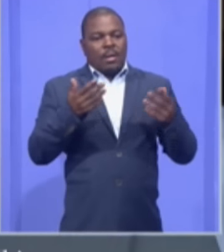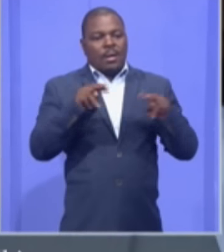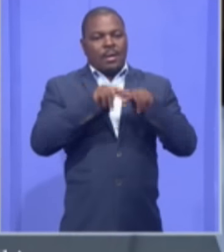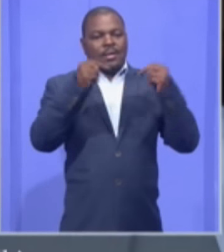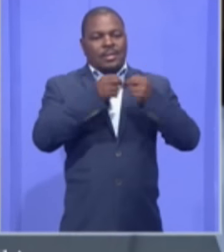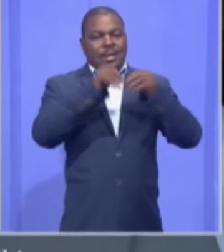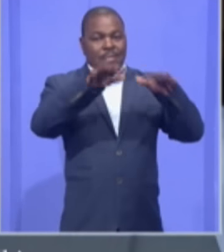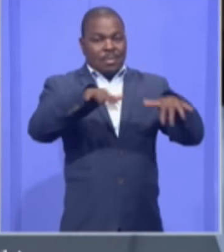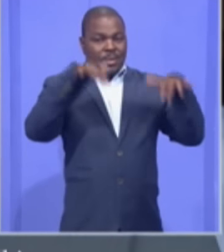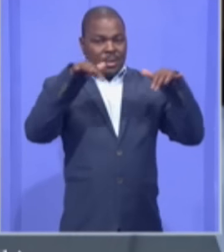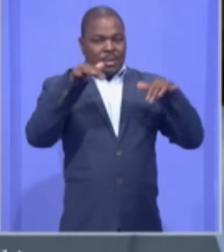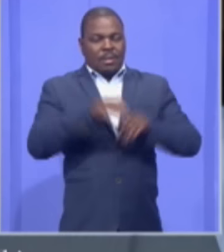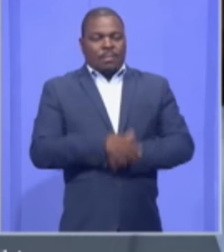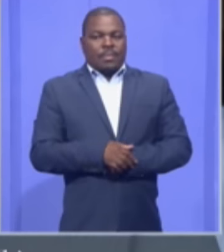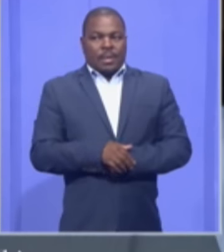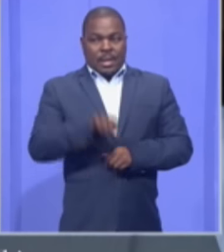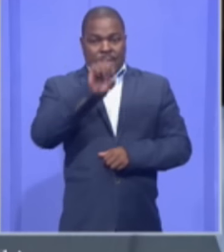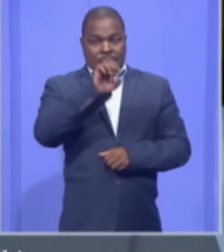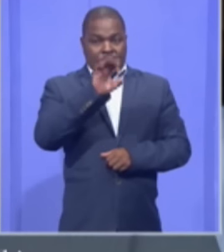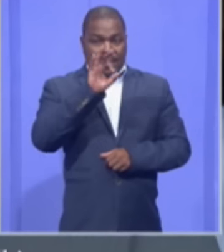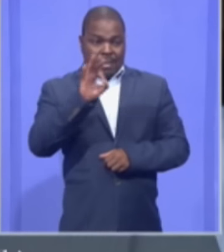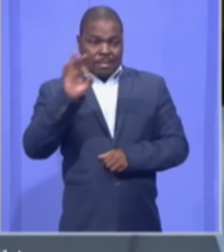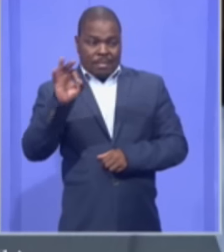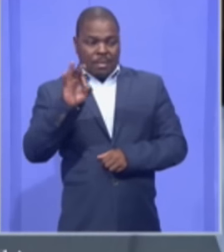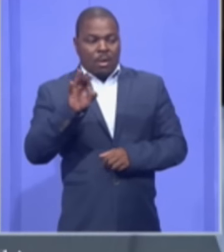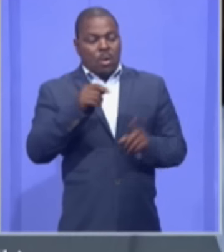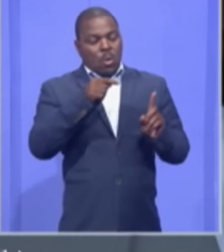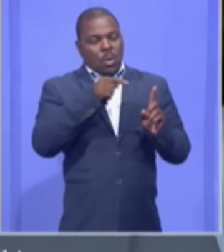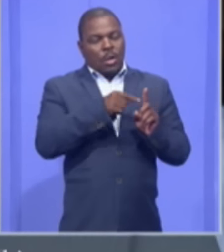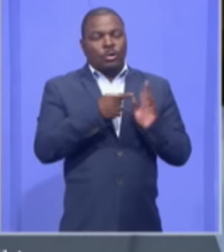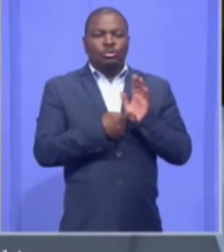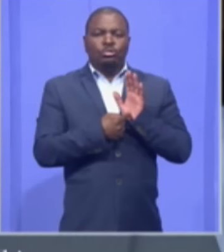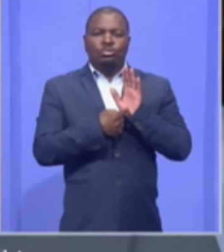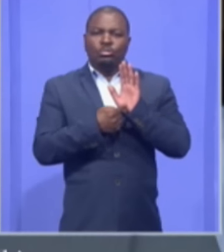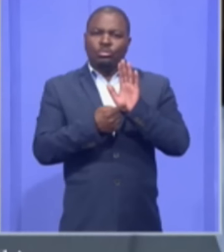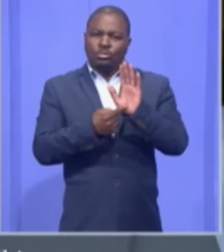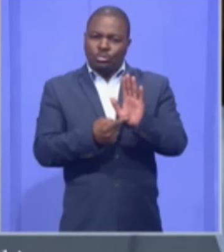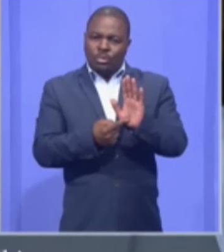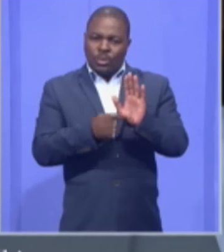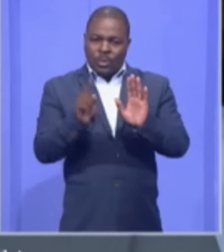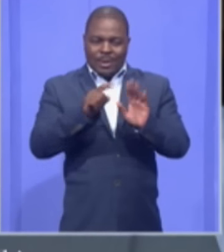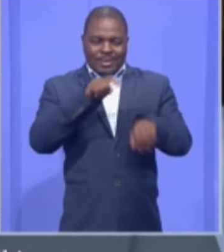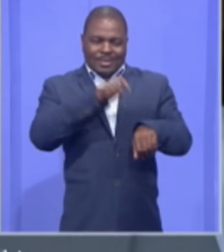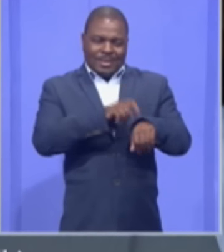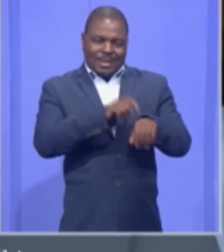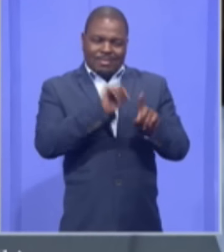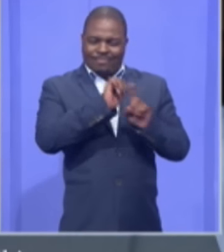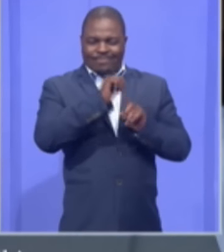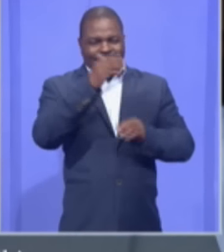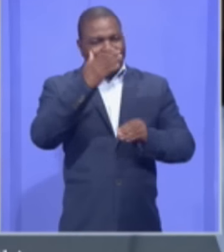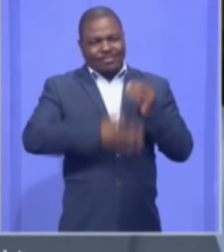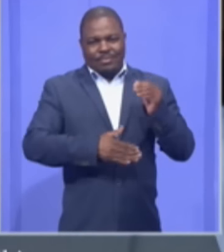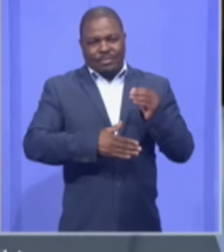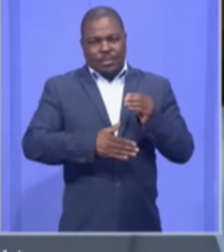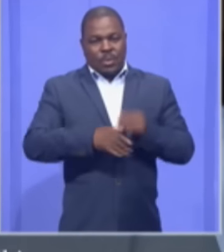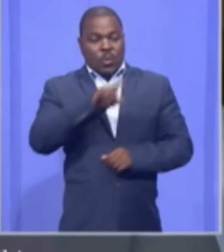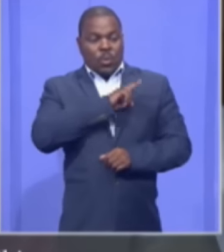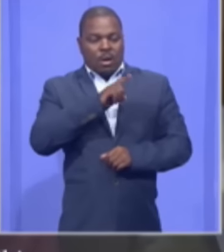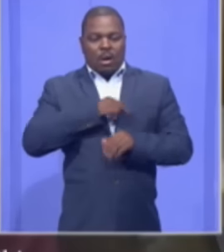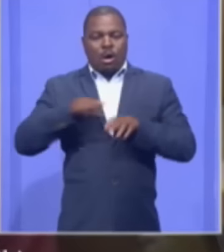politics. E fela ka kwa go EFF e tlogile e bontšha gabotse gore nako ya gage e fedile. Re bone le kua